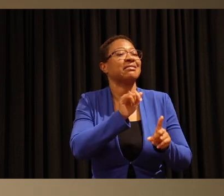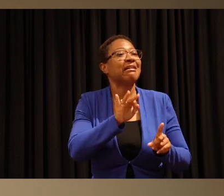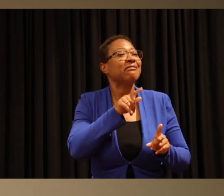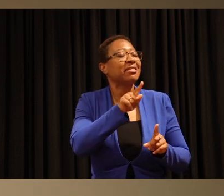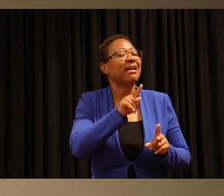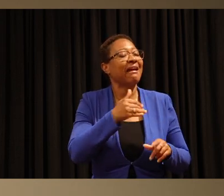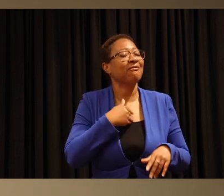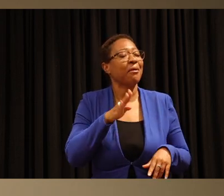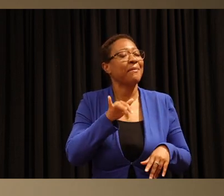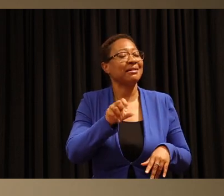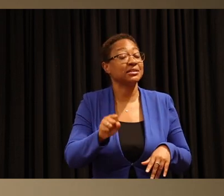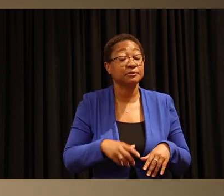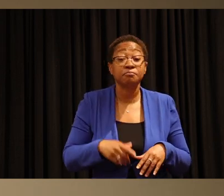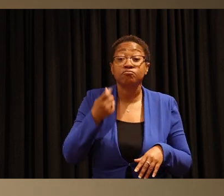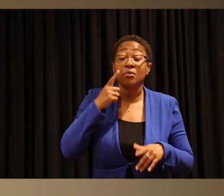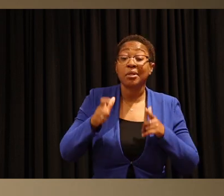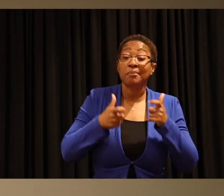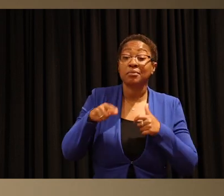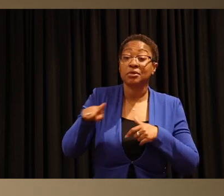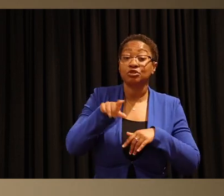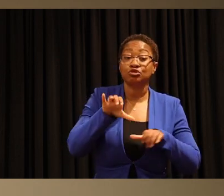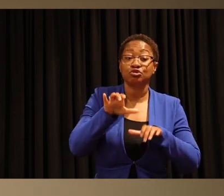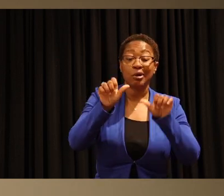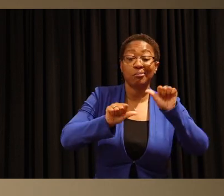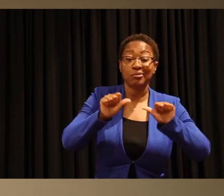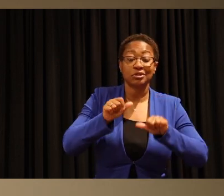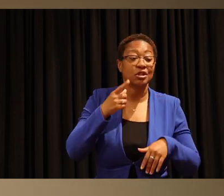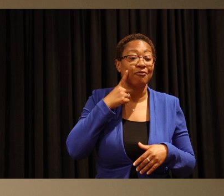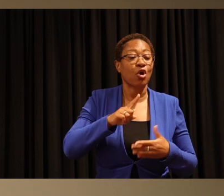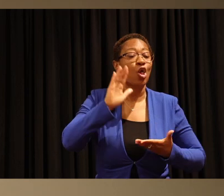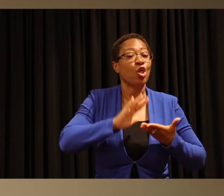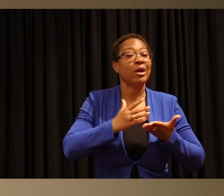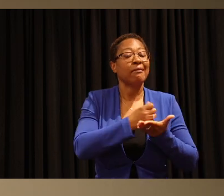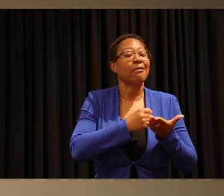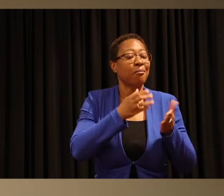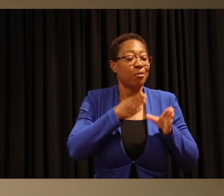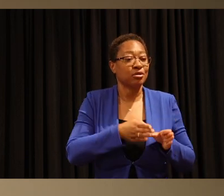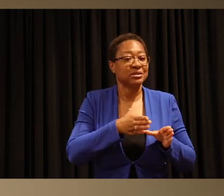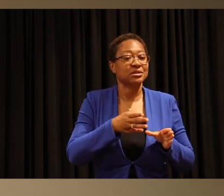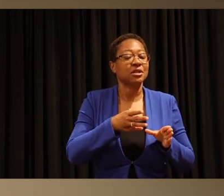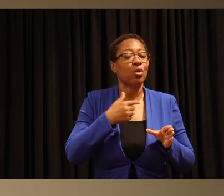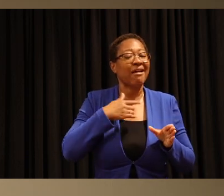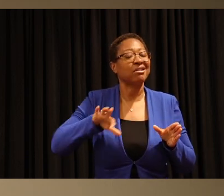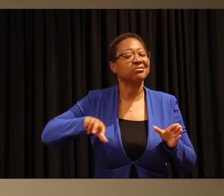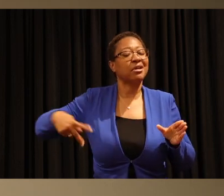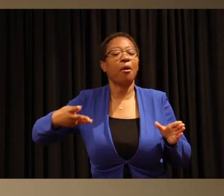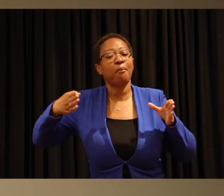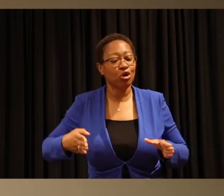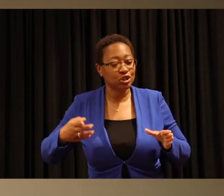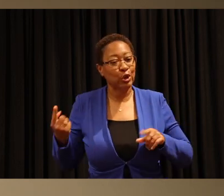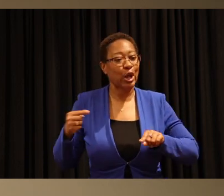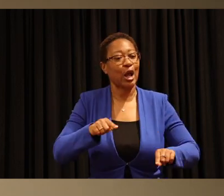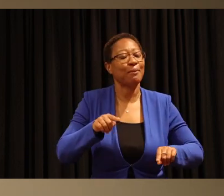in most of the bigger shops, when they do an appraisal for a low to moderate income individual, there's a second look. Now